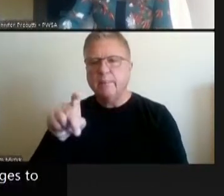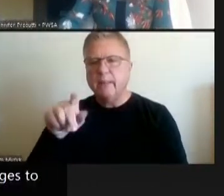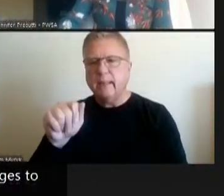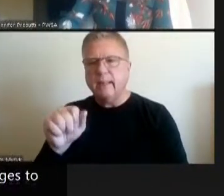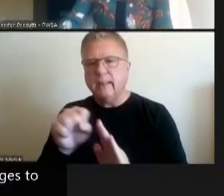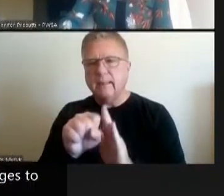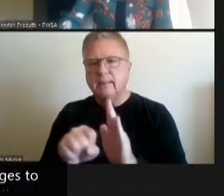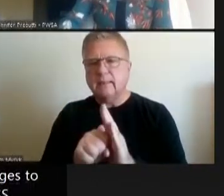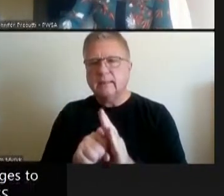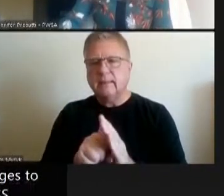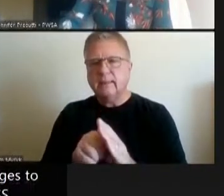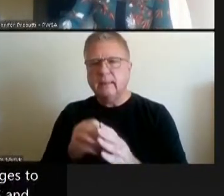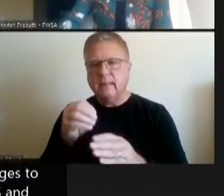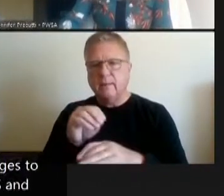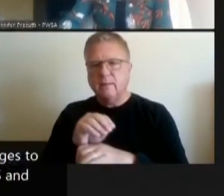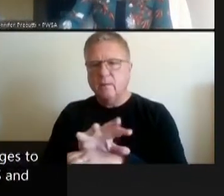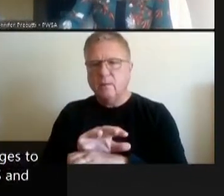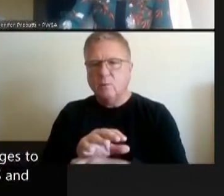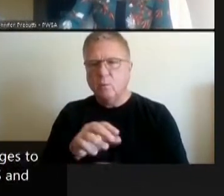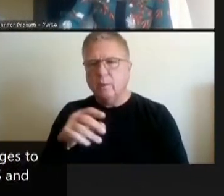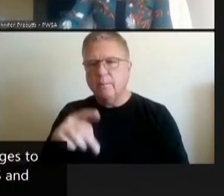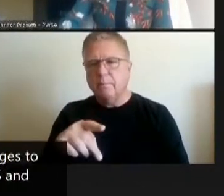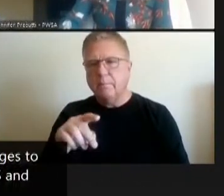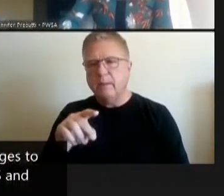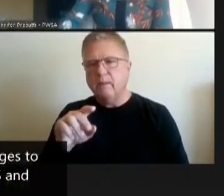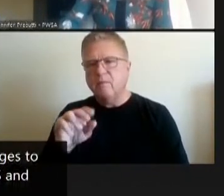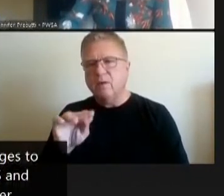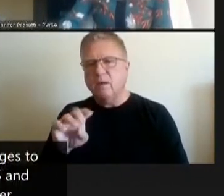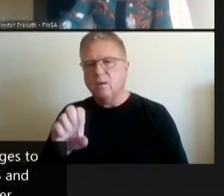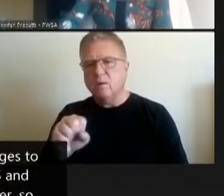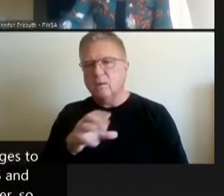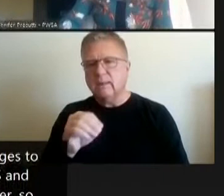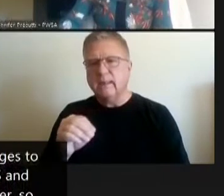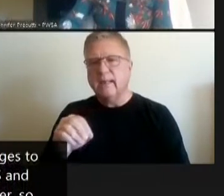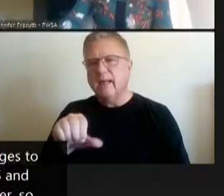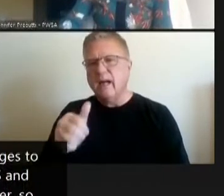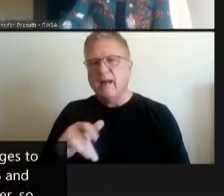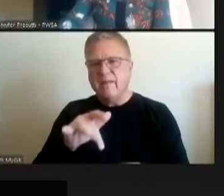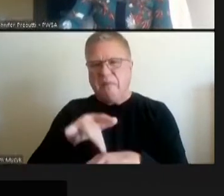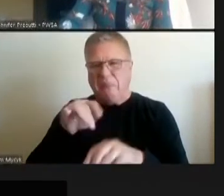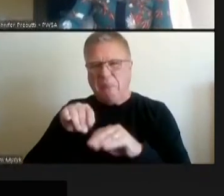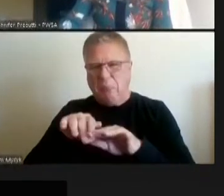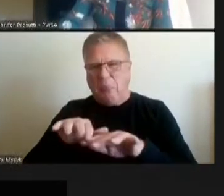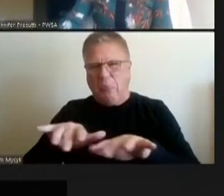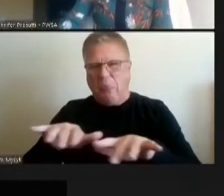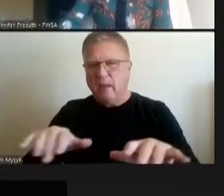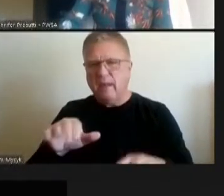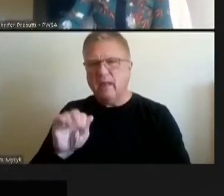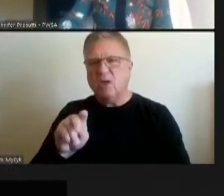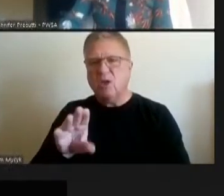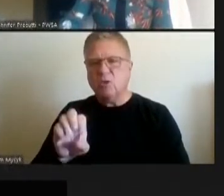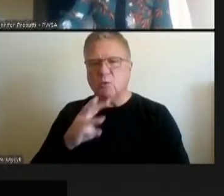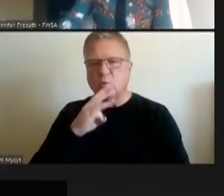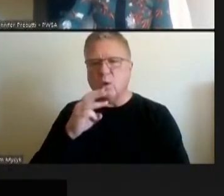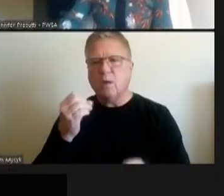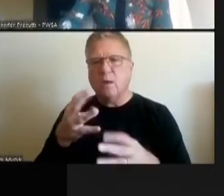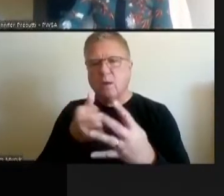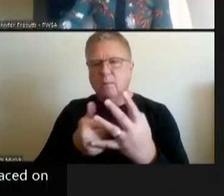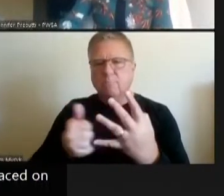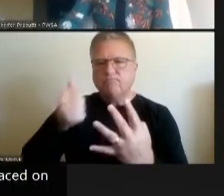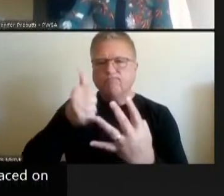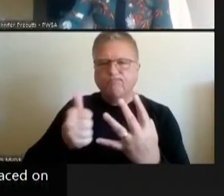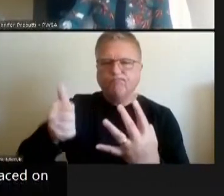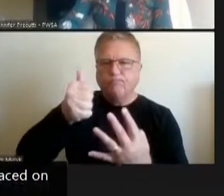to PFAS and legacy contaminants that are in our source water. So a lot of activity and a lot of prioritization placed on